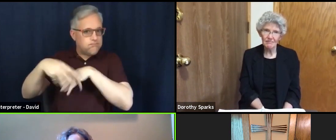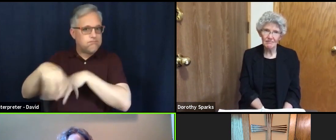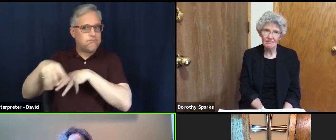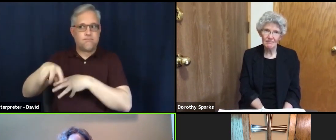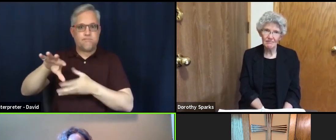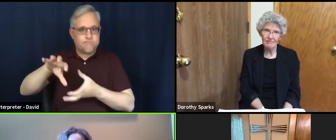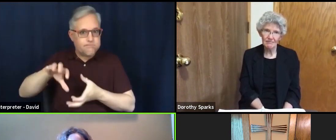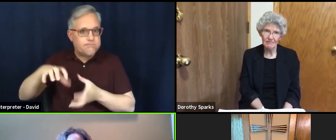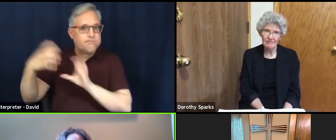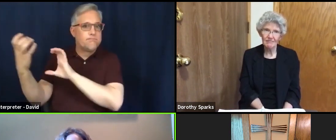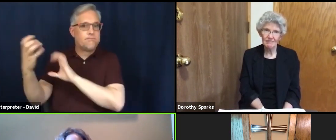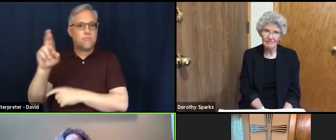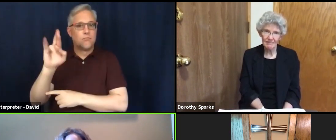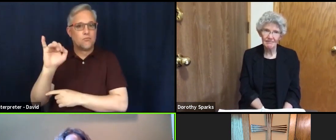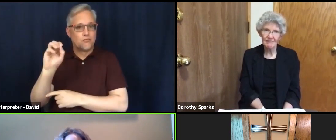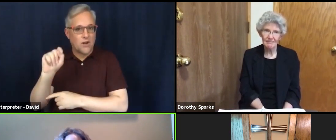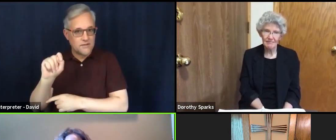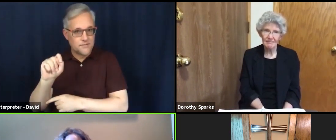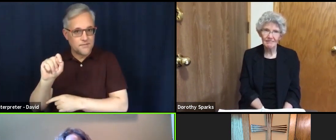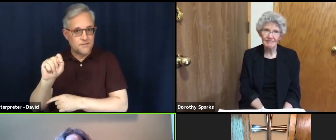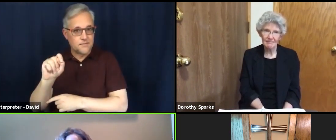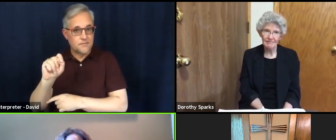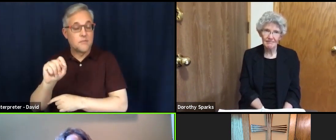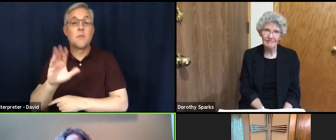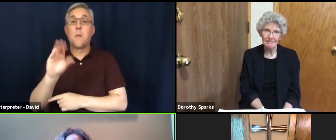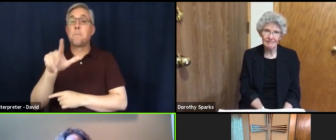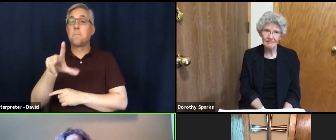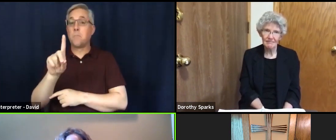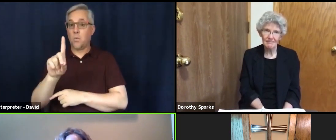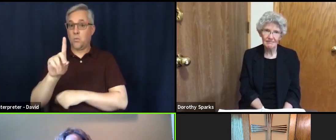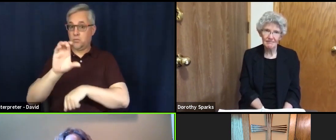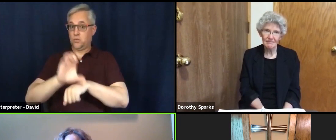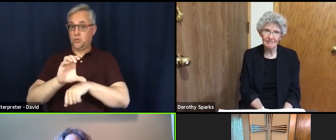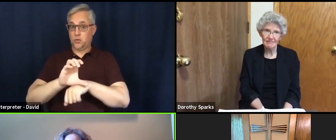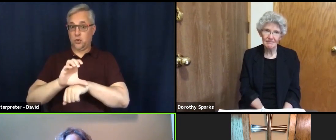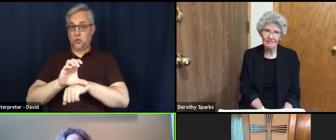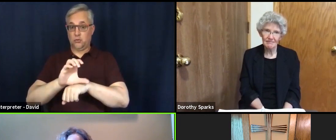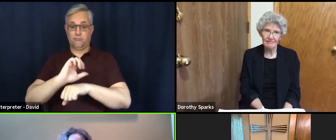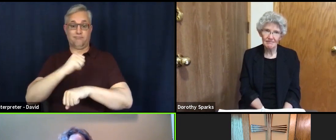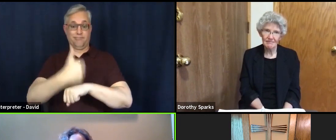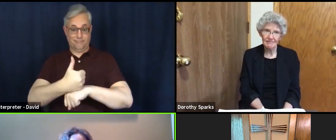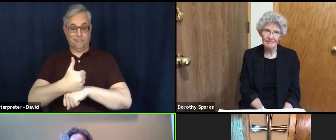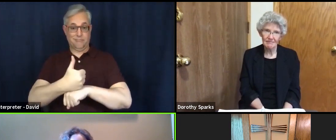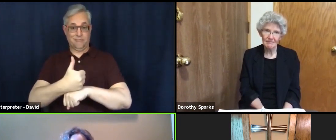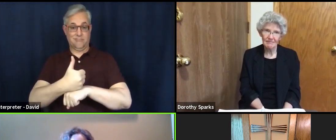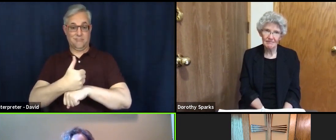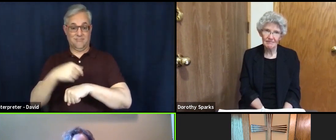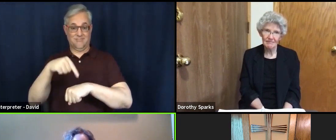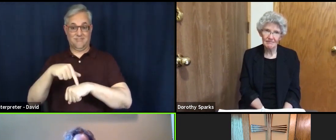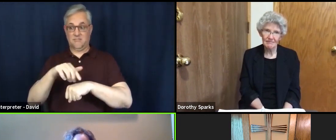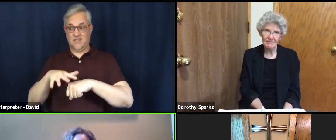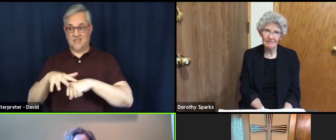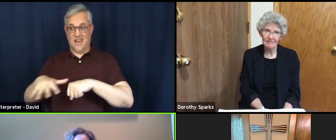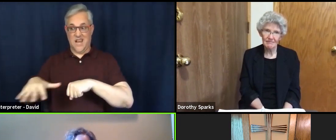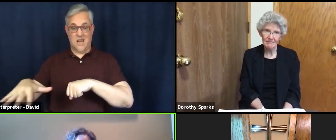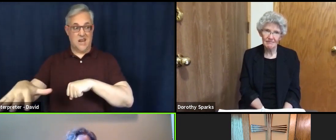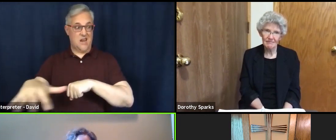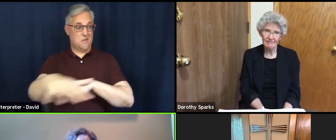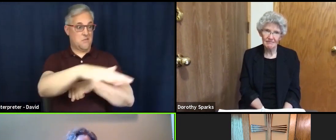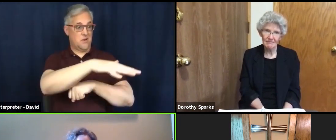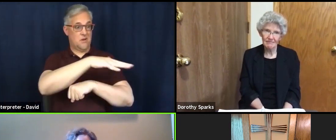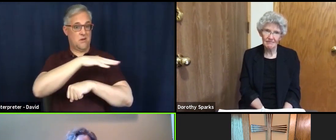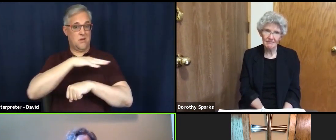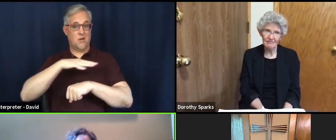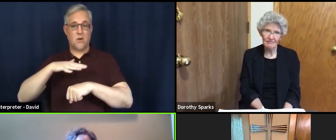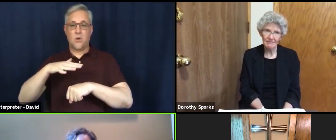The neighborhood where Bread of Life has its building is all sorts of